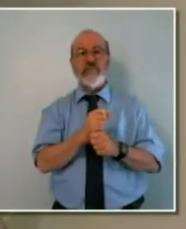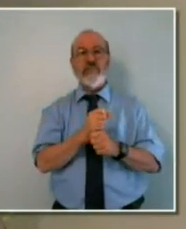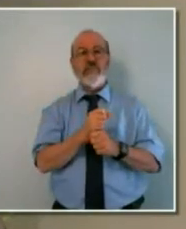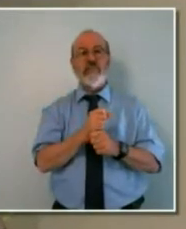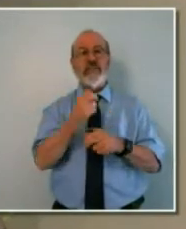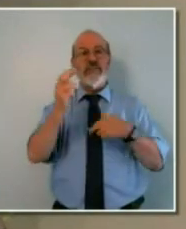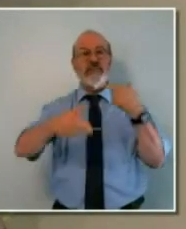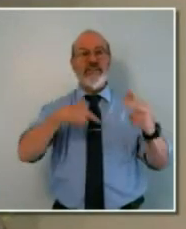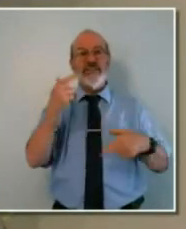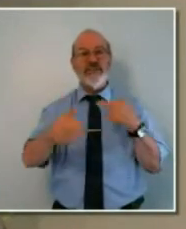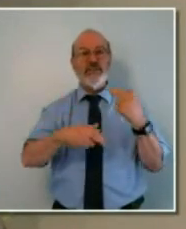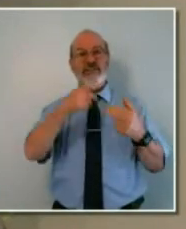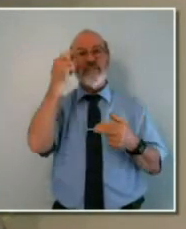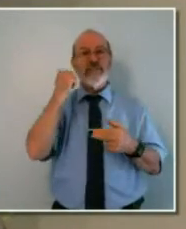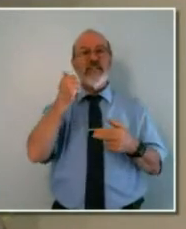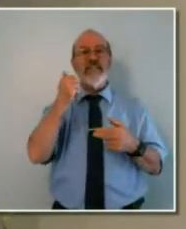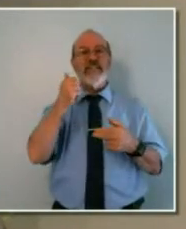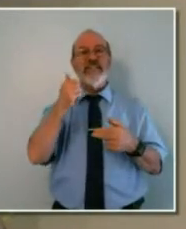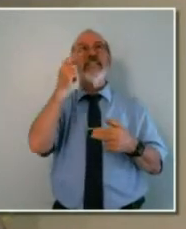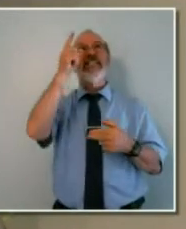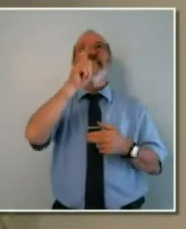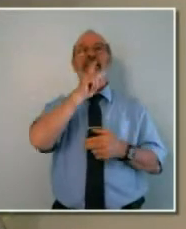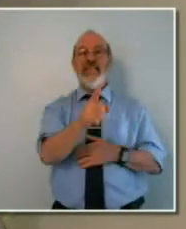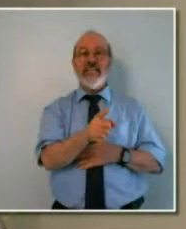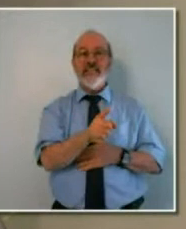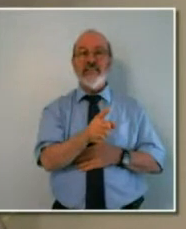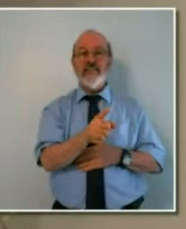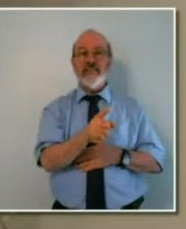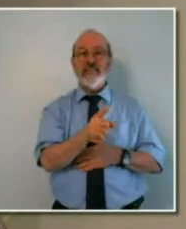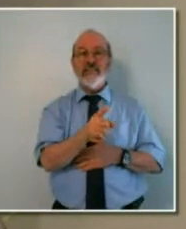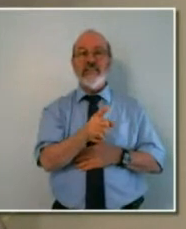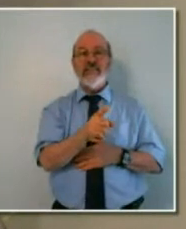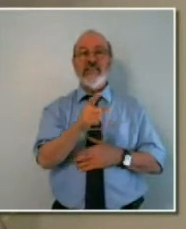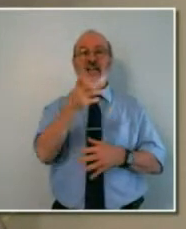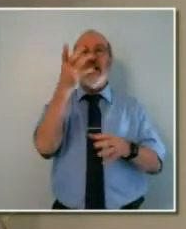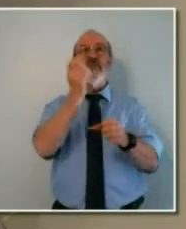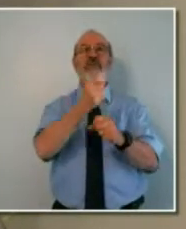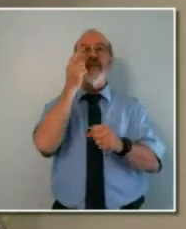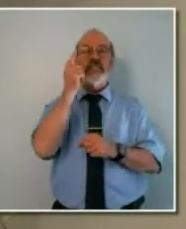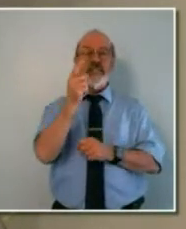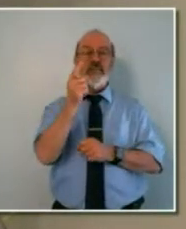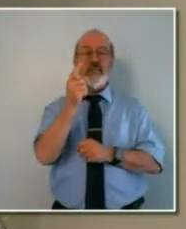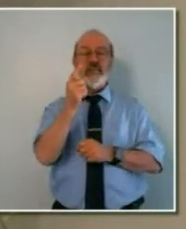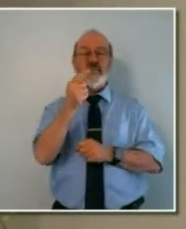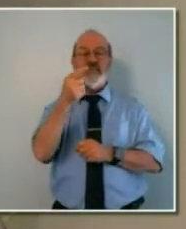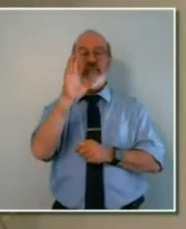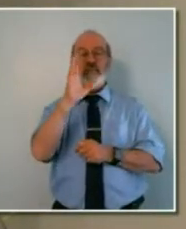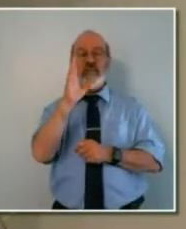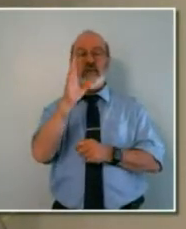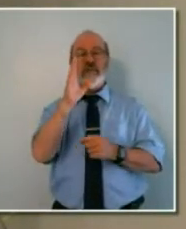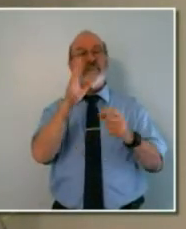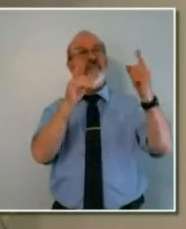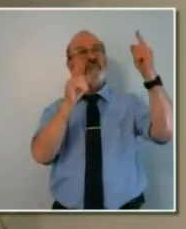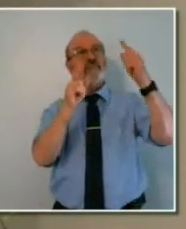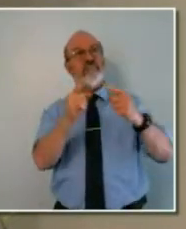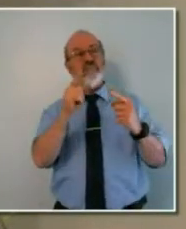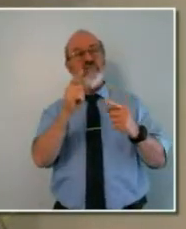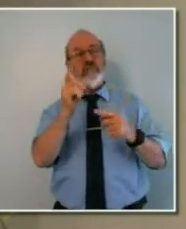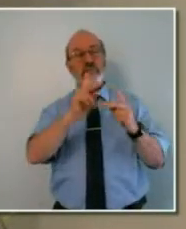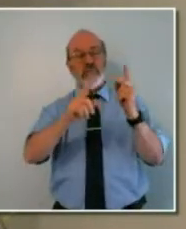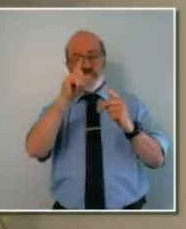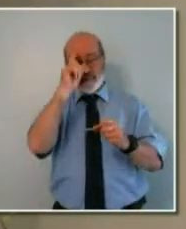rejoice because he is, and we trust him. So God meets those in faith